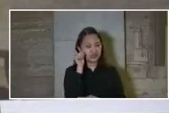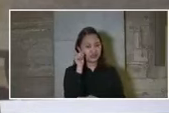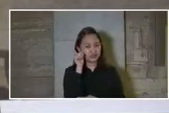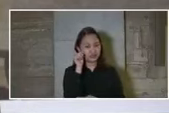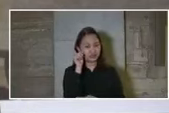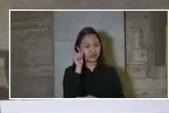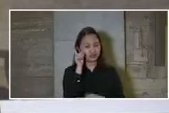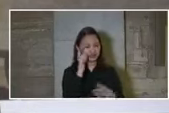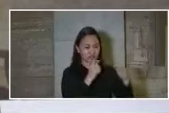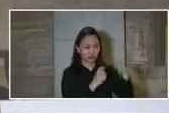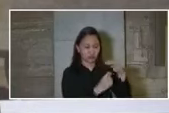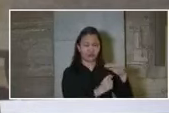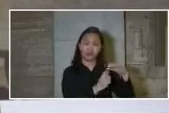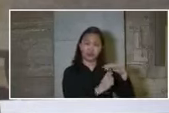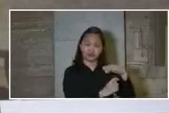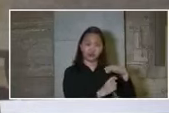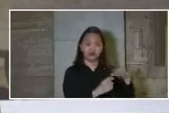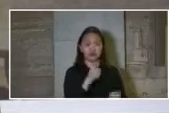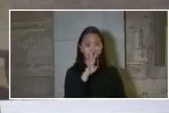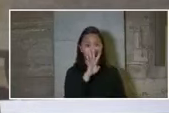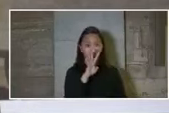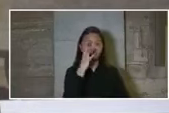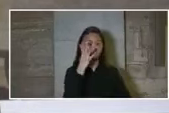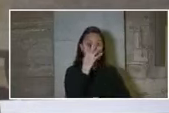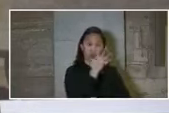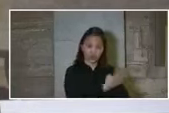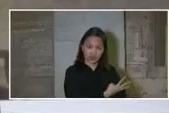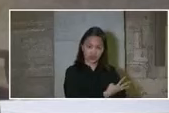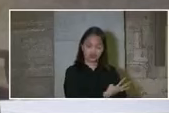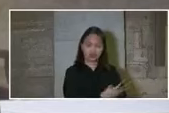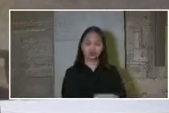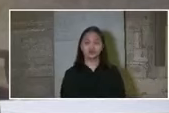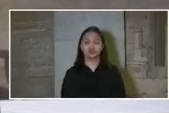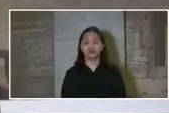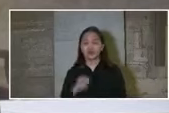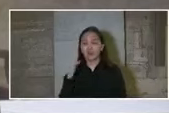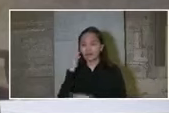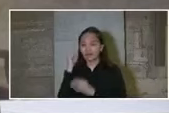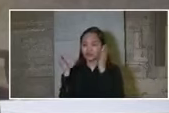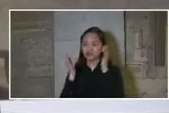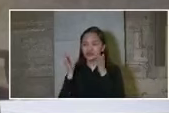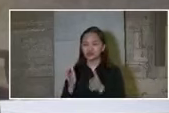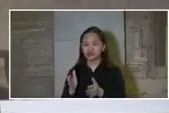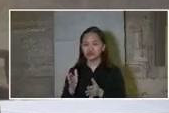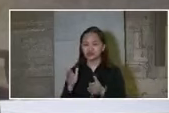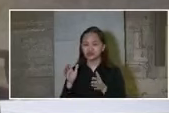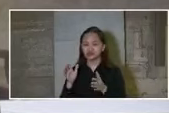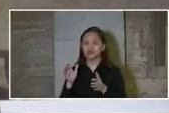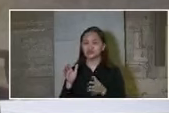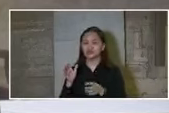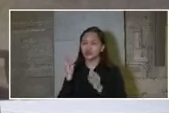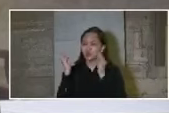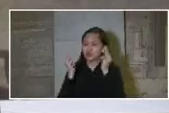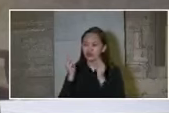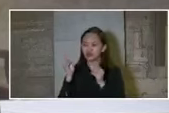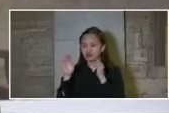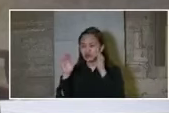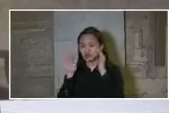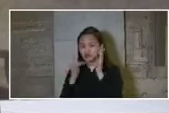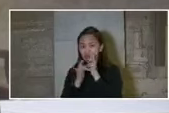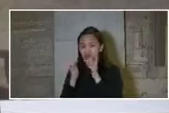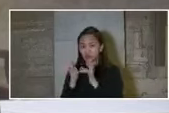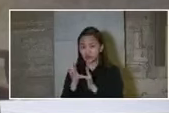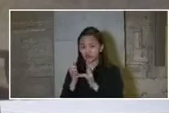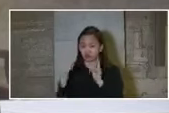had already been in the tomb for 4 days. When Martha heard that Jesus was coming, she went to meet